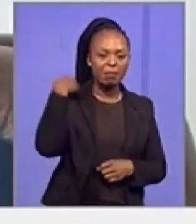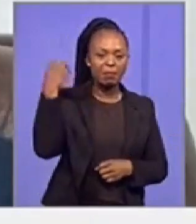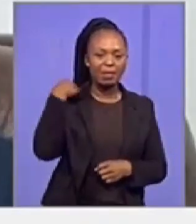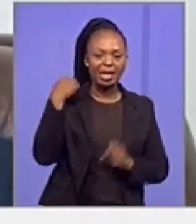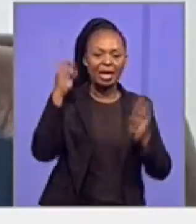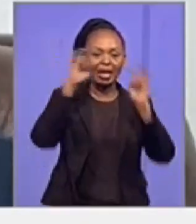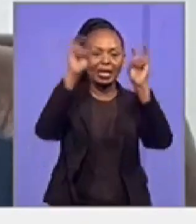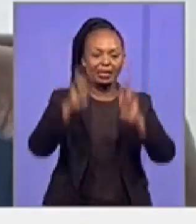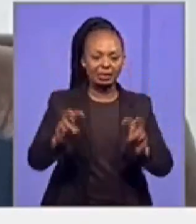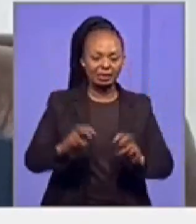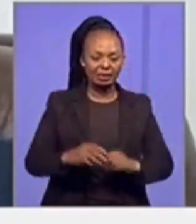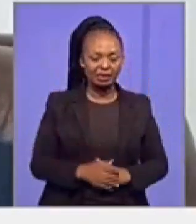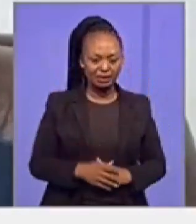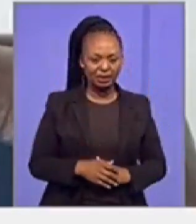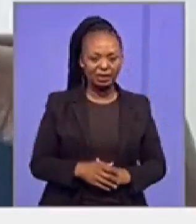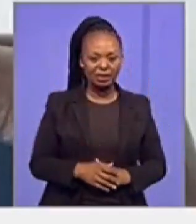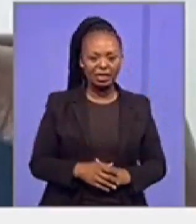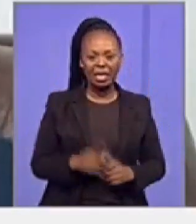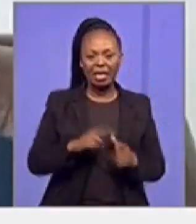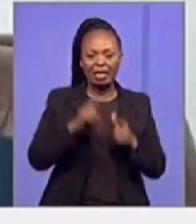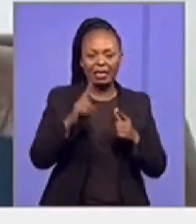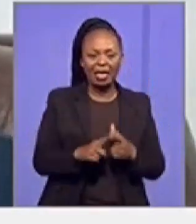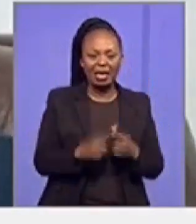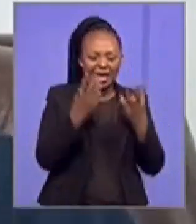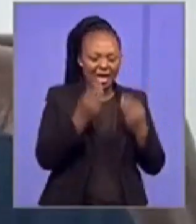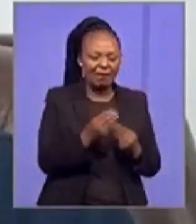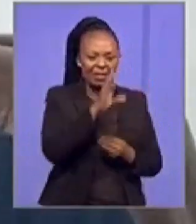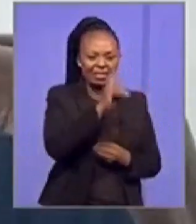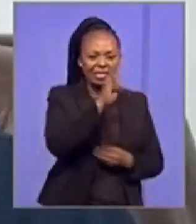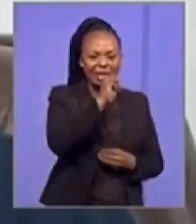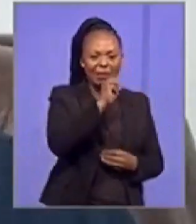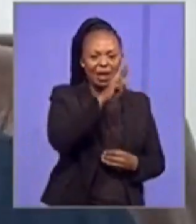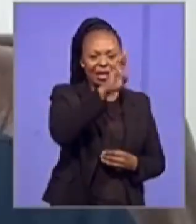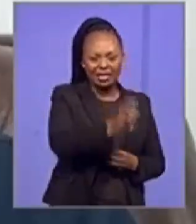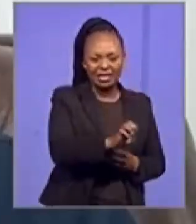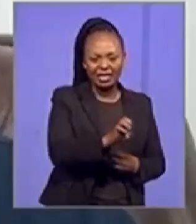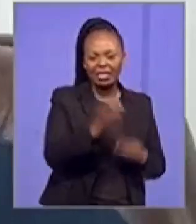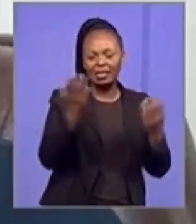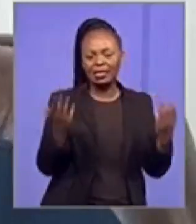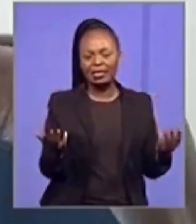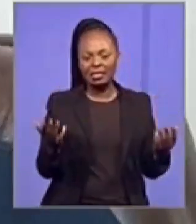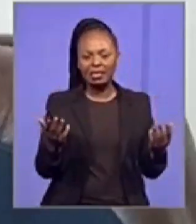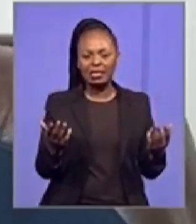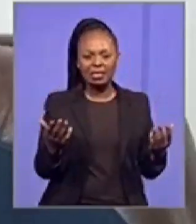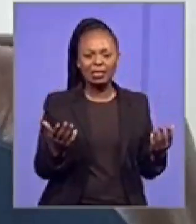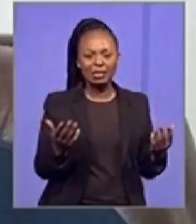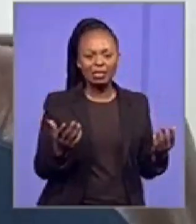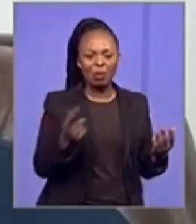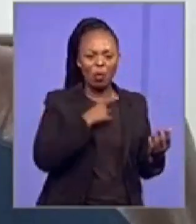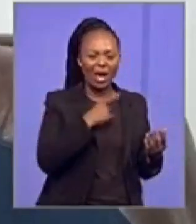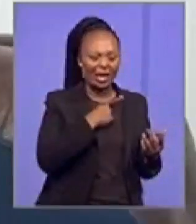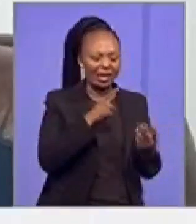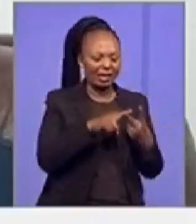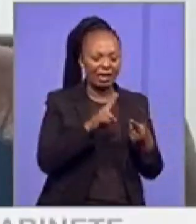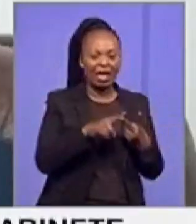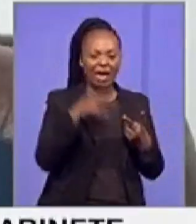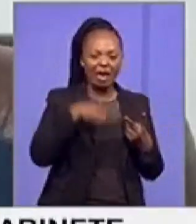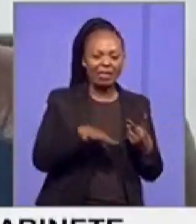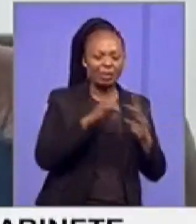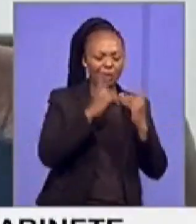motlakase ha ile hore o na le mafapha a mabedi a ile hore ana ka rarabolla yone ka tlisa